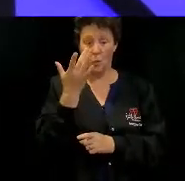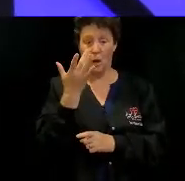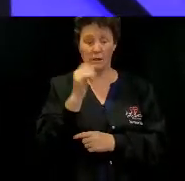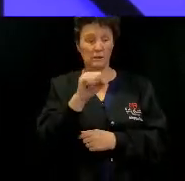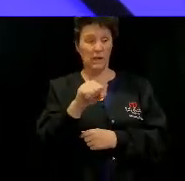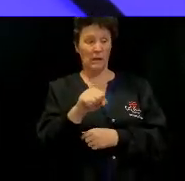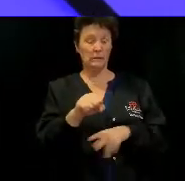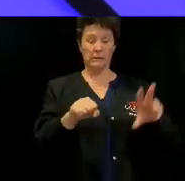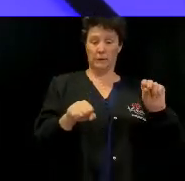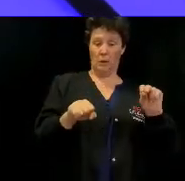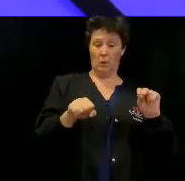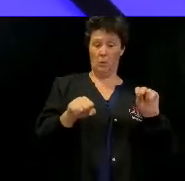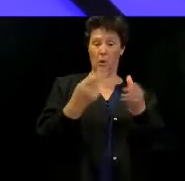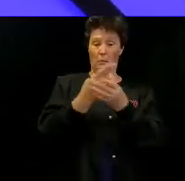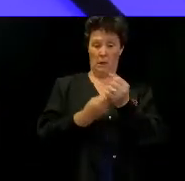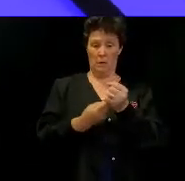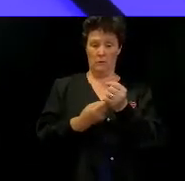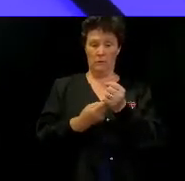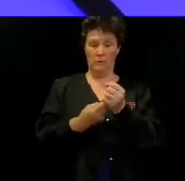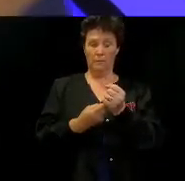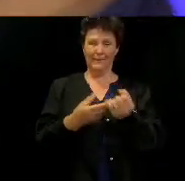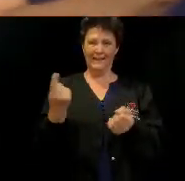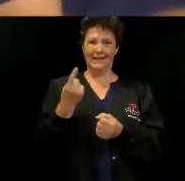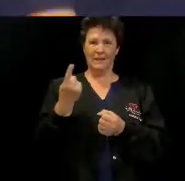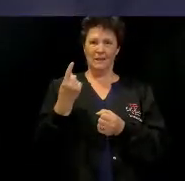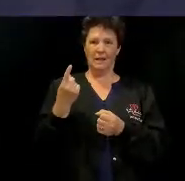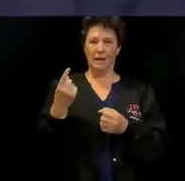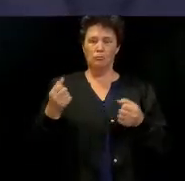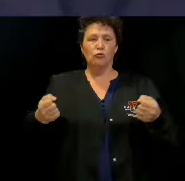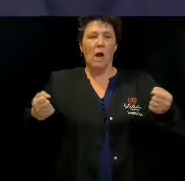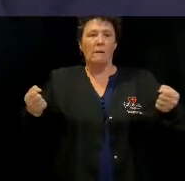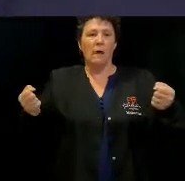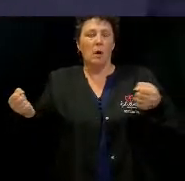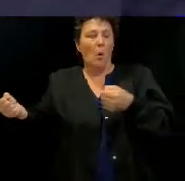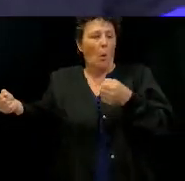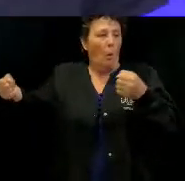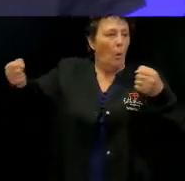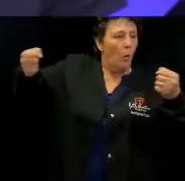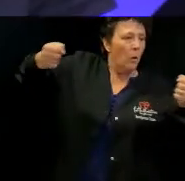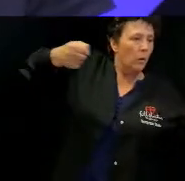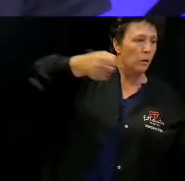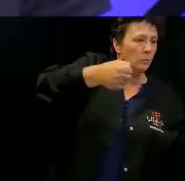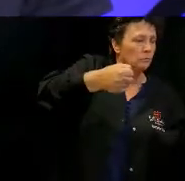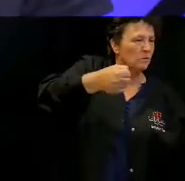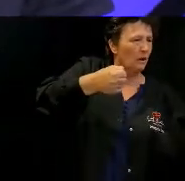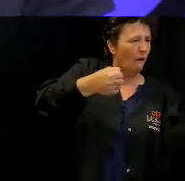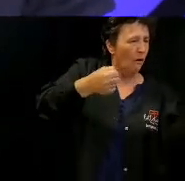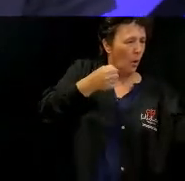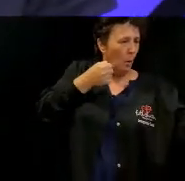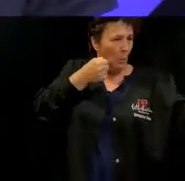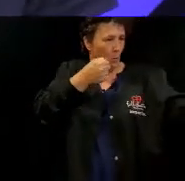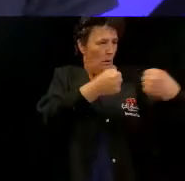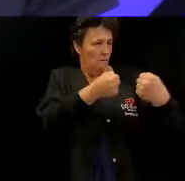no. If someone swerves into your lane, right, while you're driving,